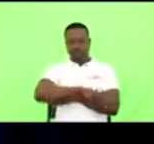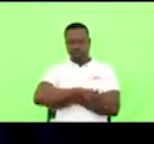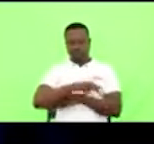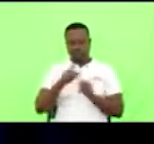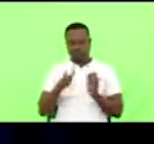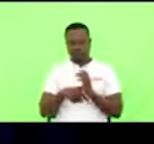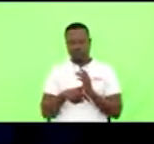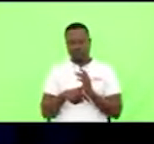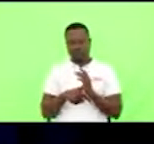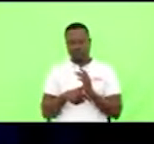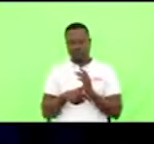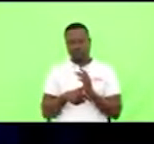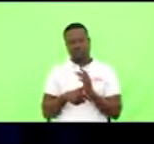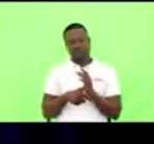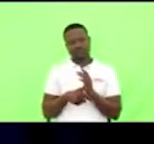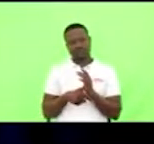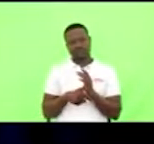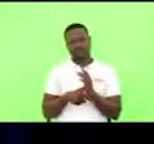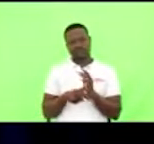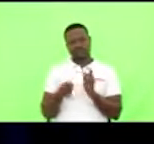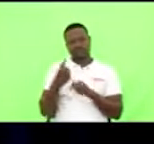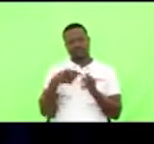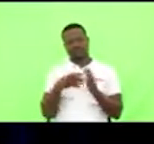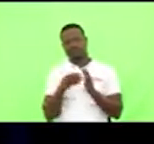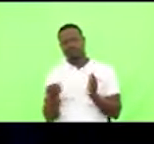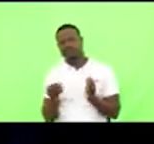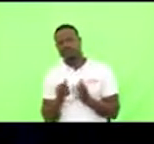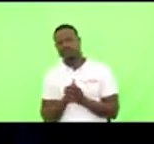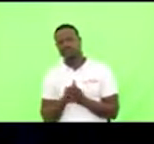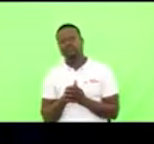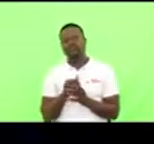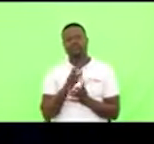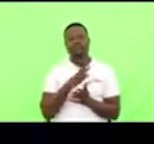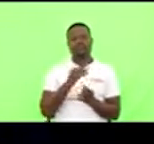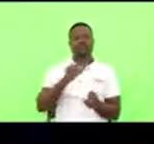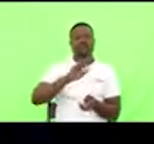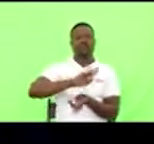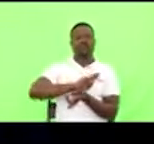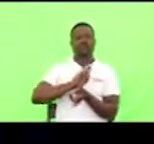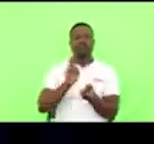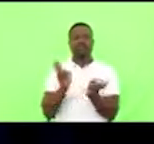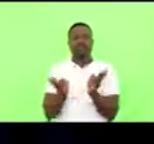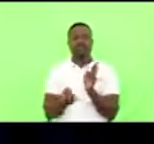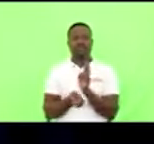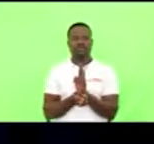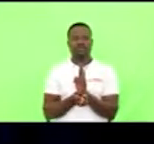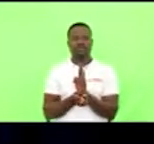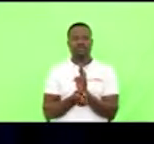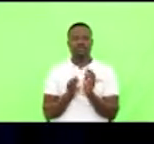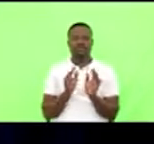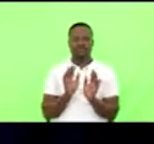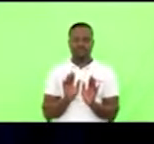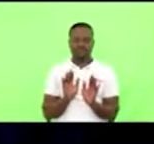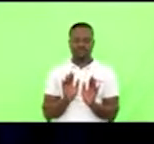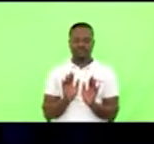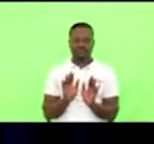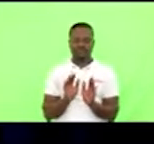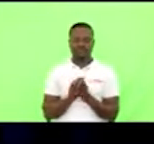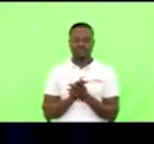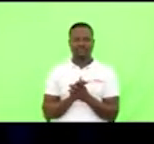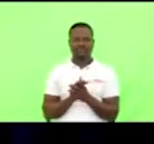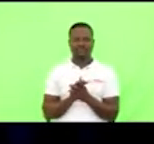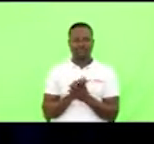47. Shall we read 47 together? And now, hold it. The